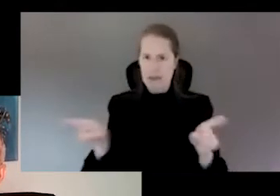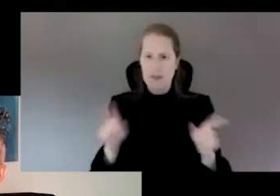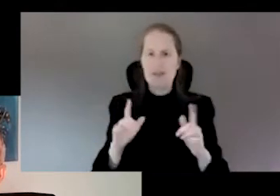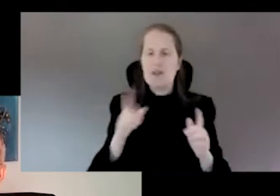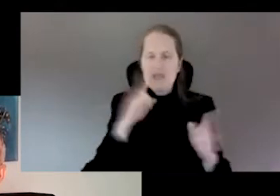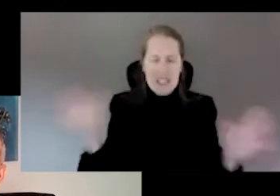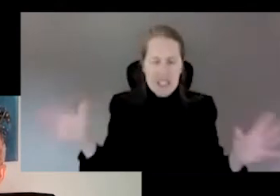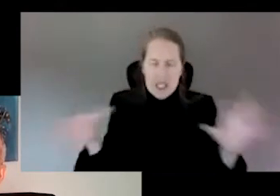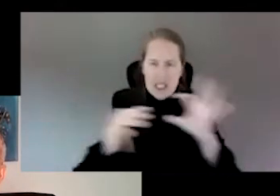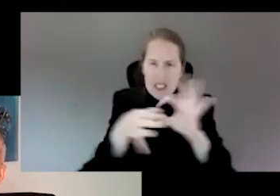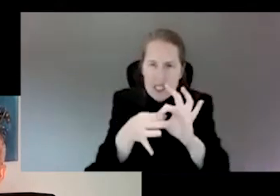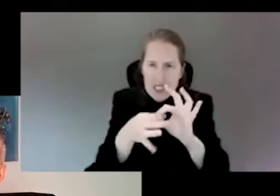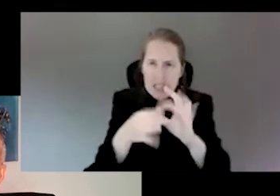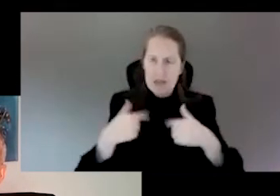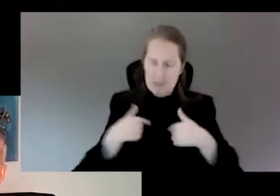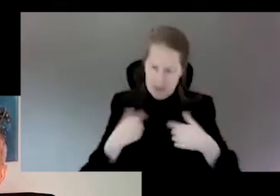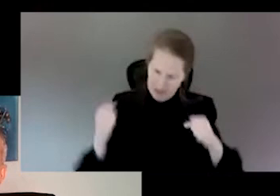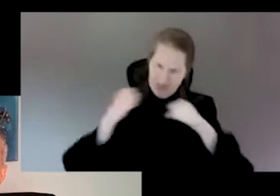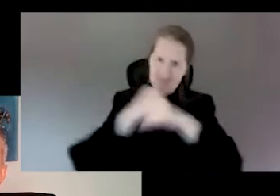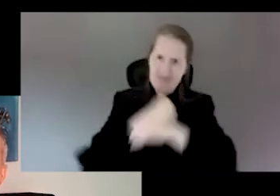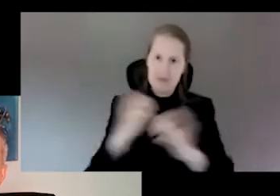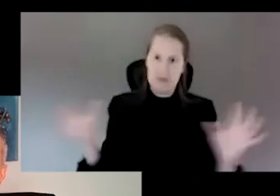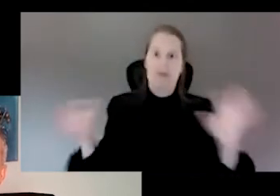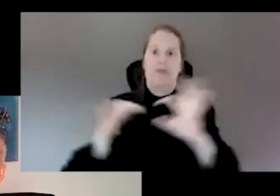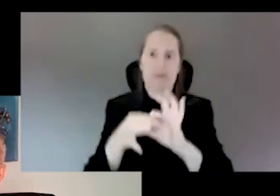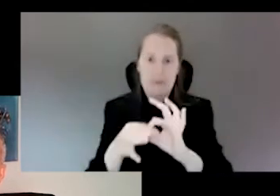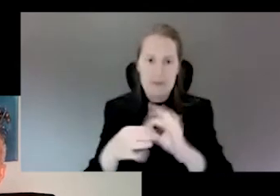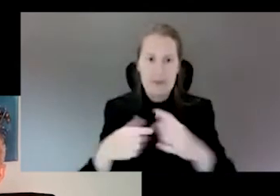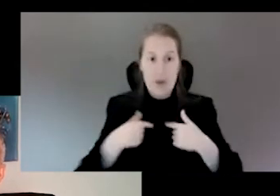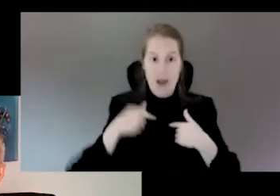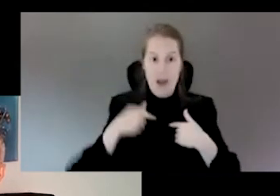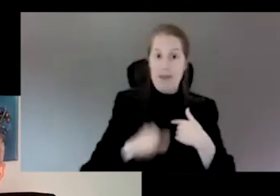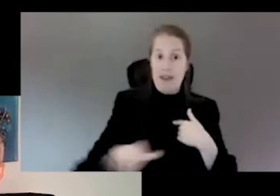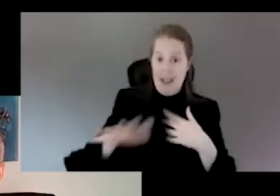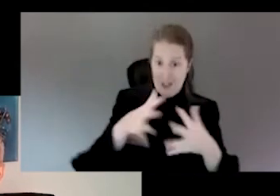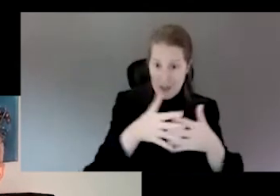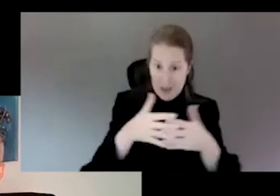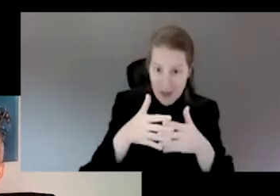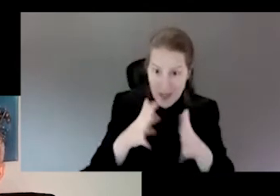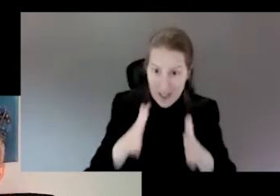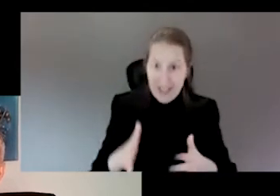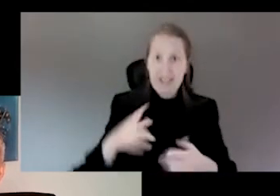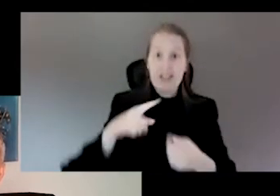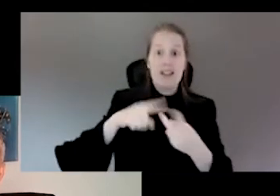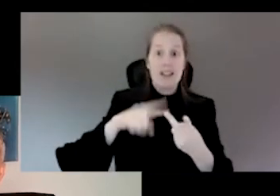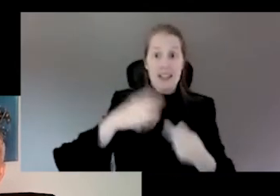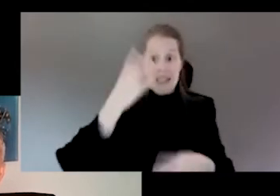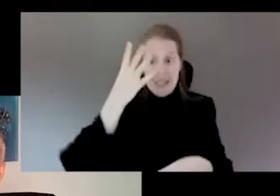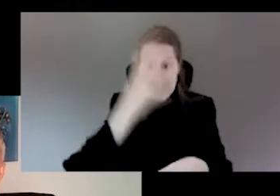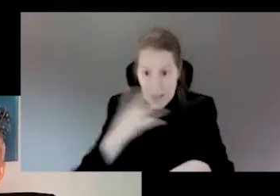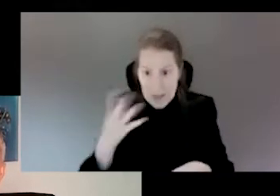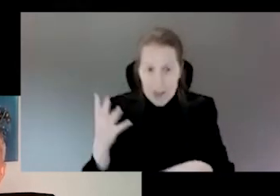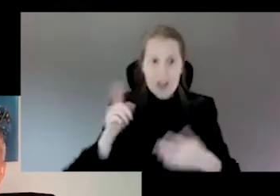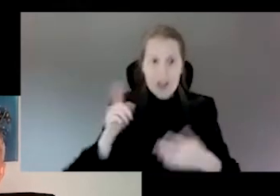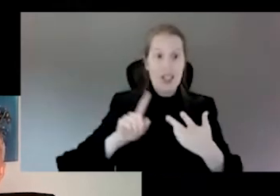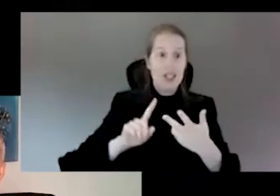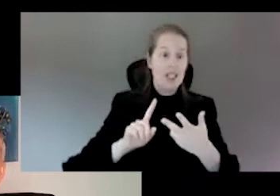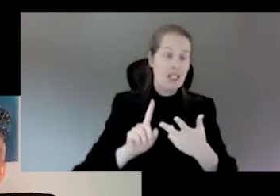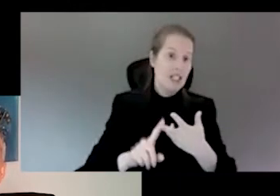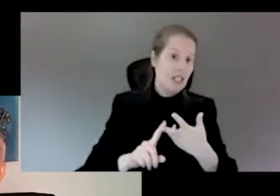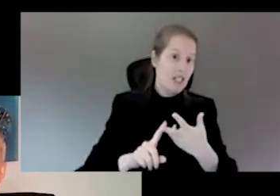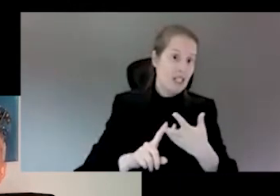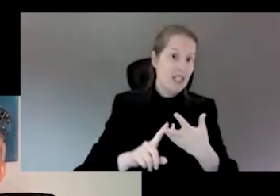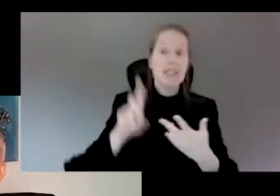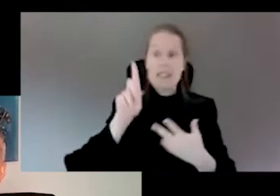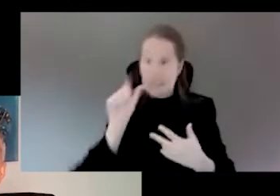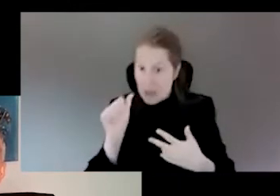as an individual who is an Asian American, who is an immigrant, who it also has a